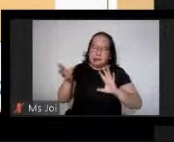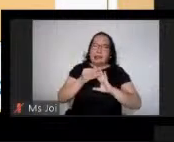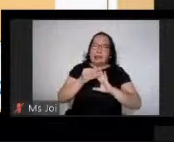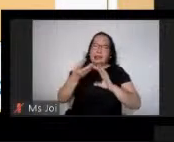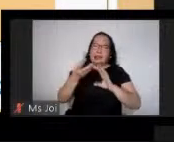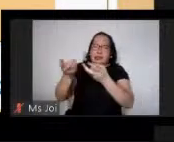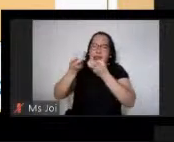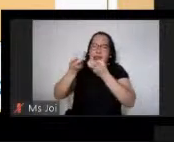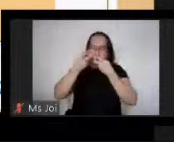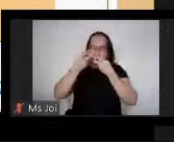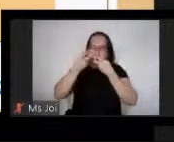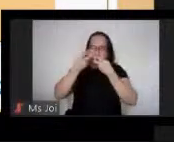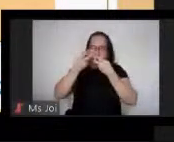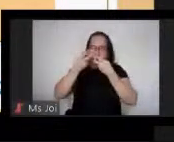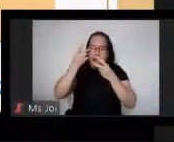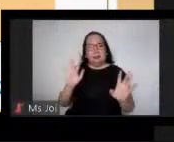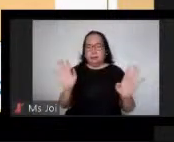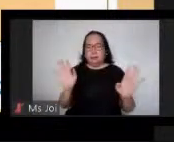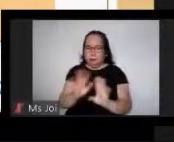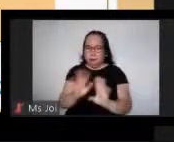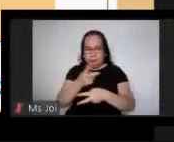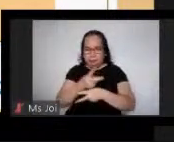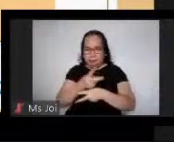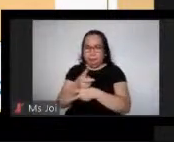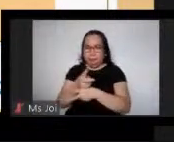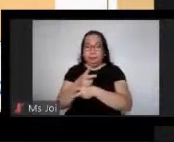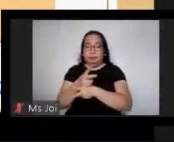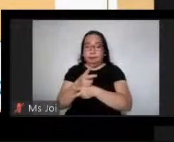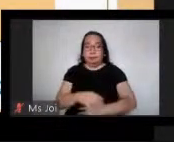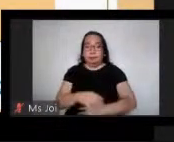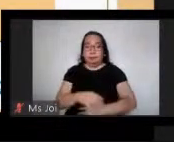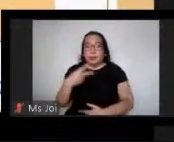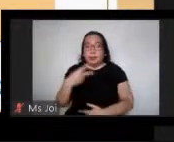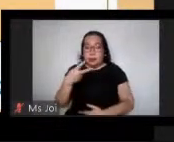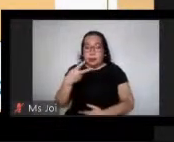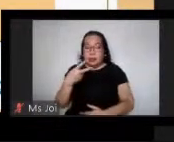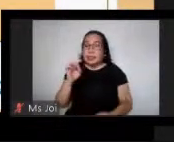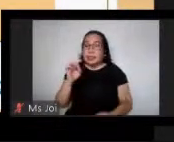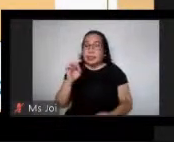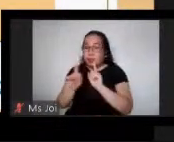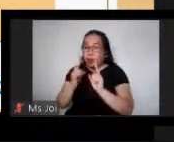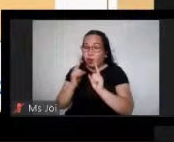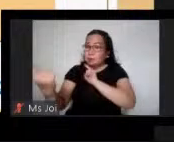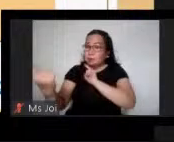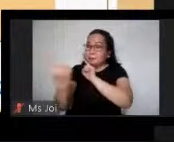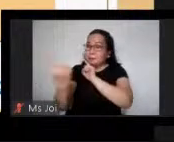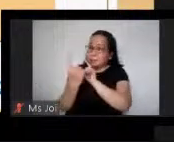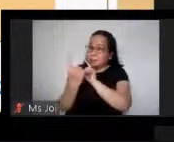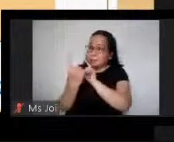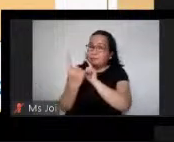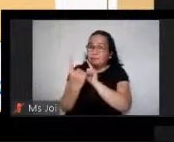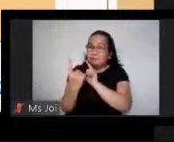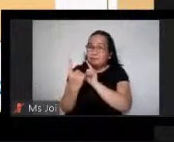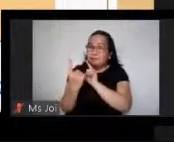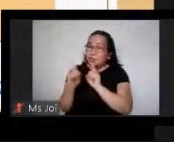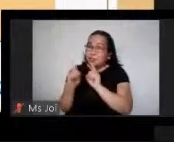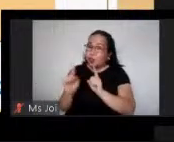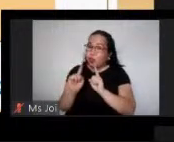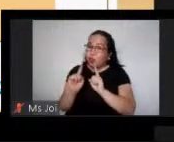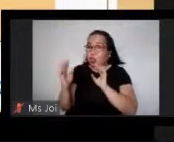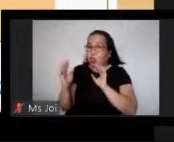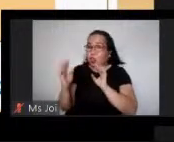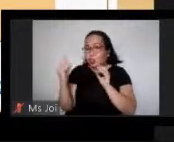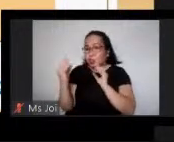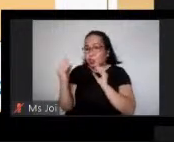your eyes. So also do not remove your talking to other people. So, mga bagong mga